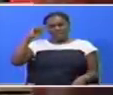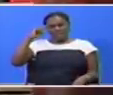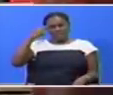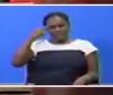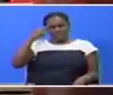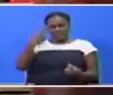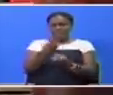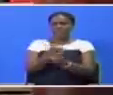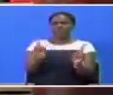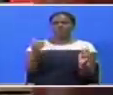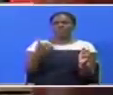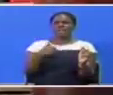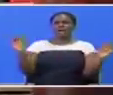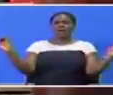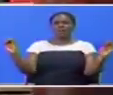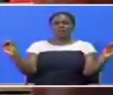undemocratic